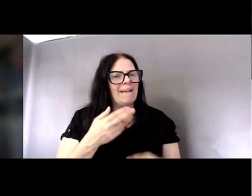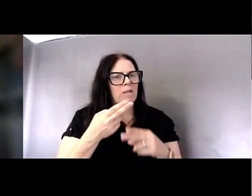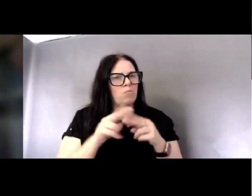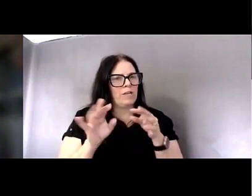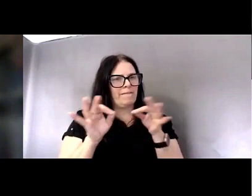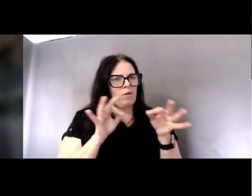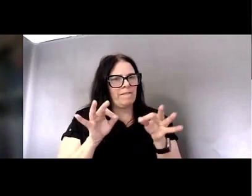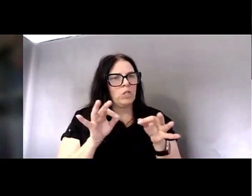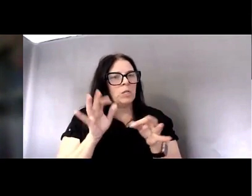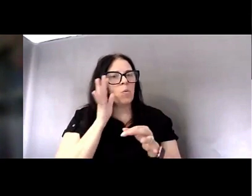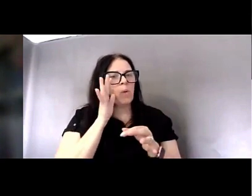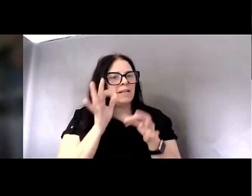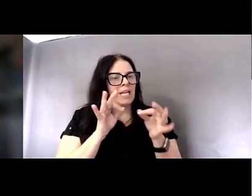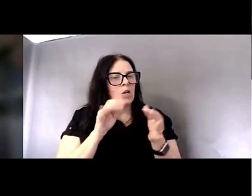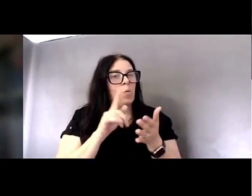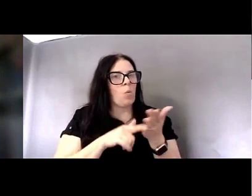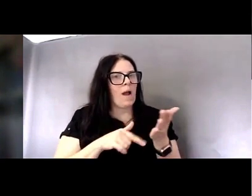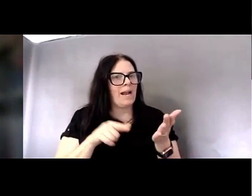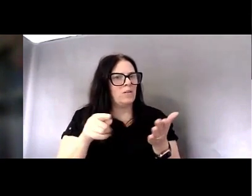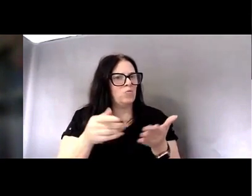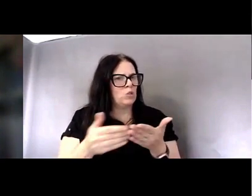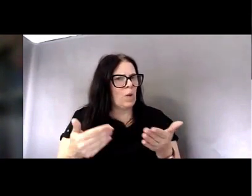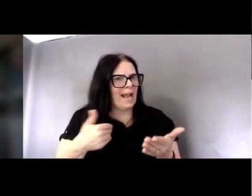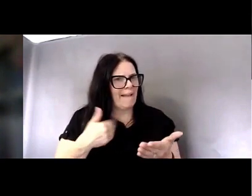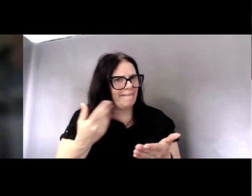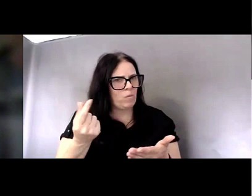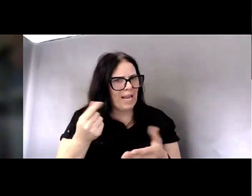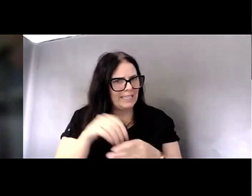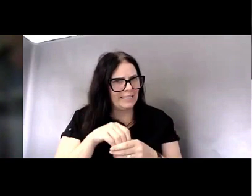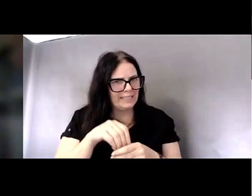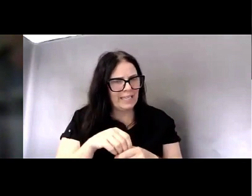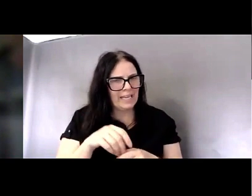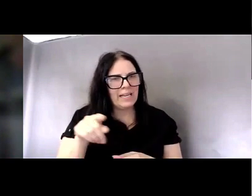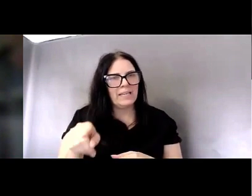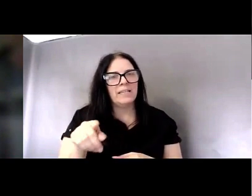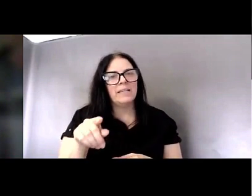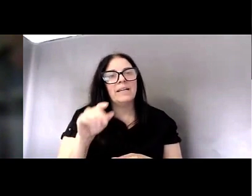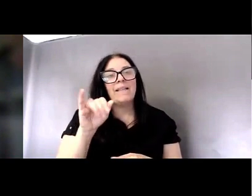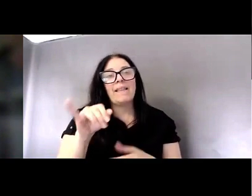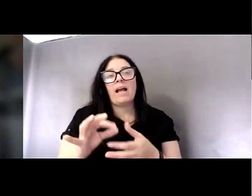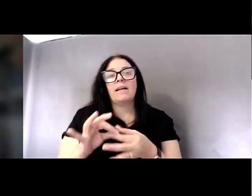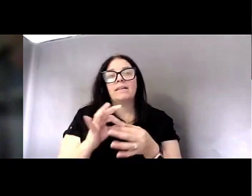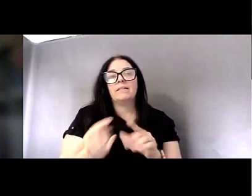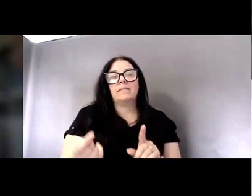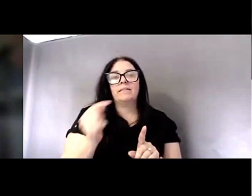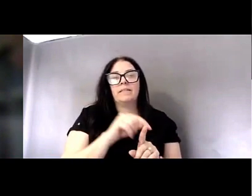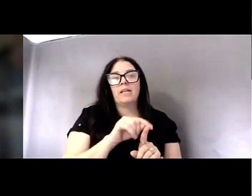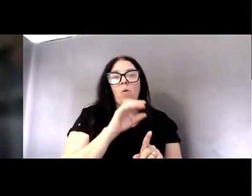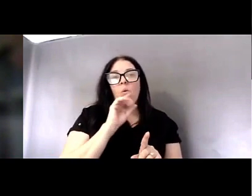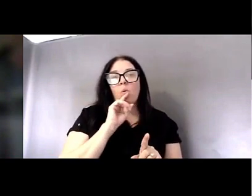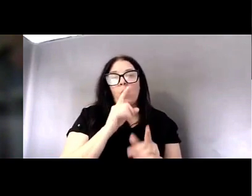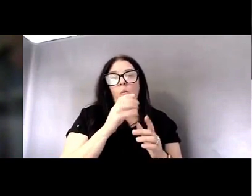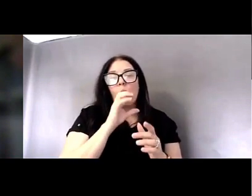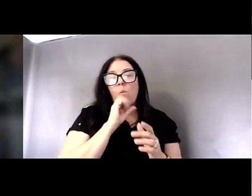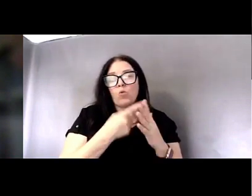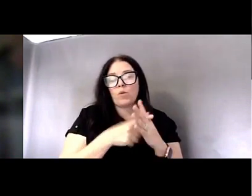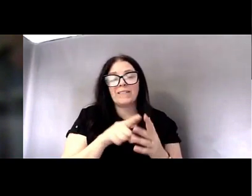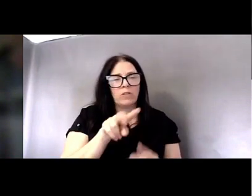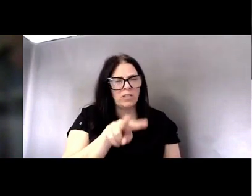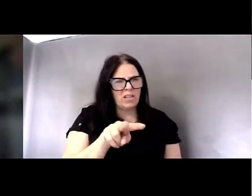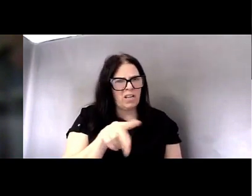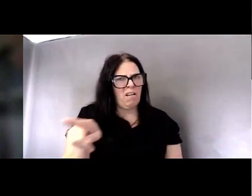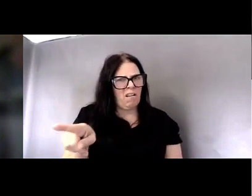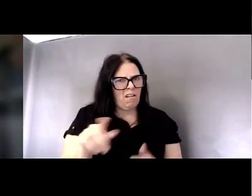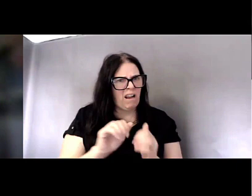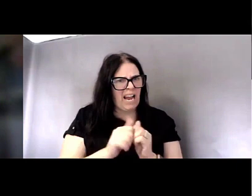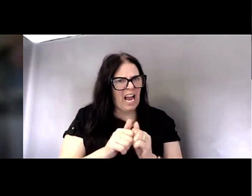you what the resource is about. Links back to the original site, so if you think, wow, if they did that,